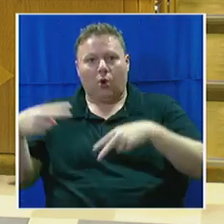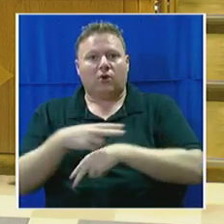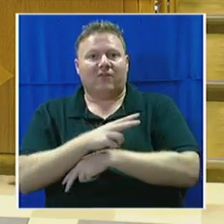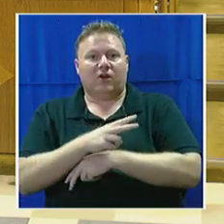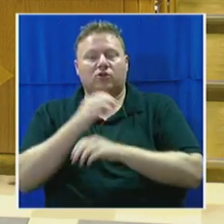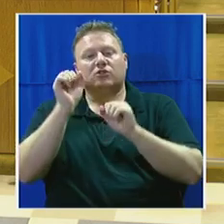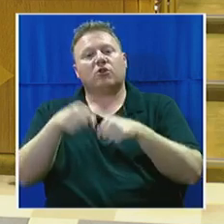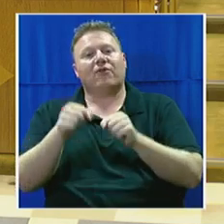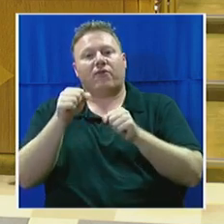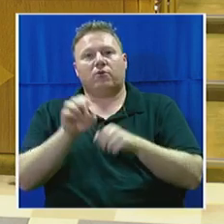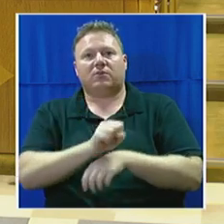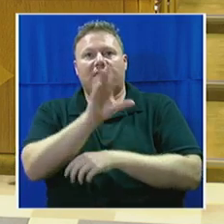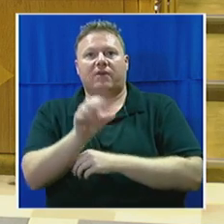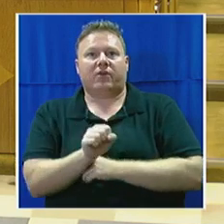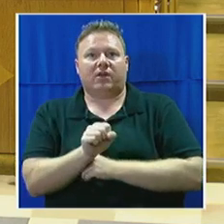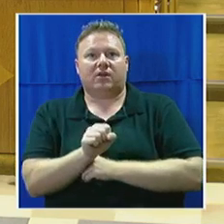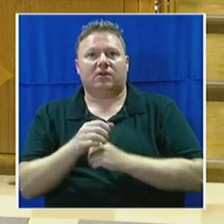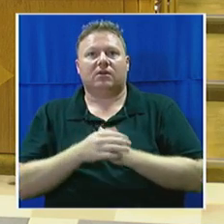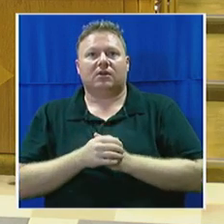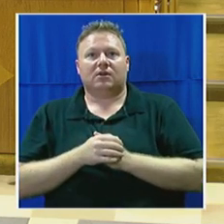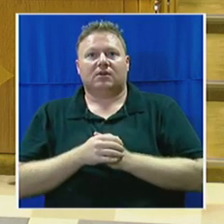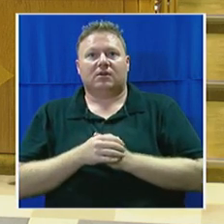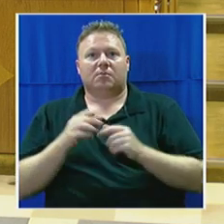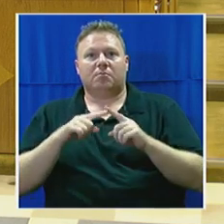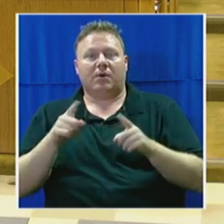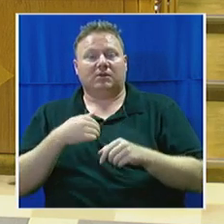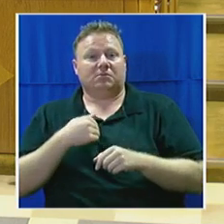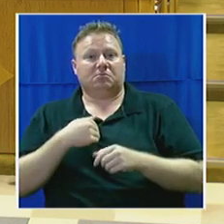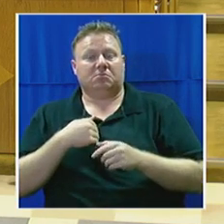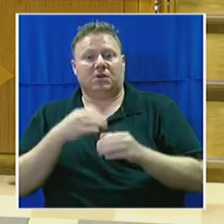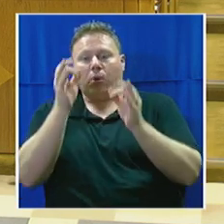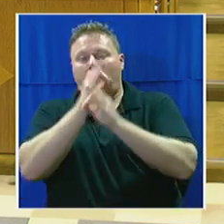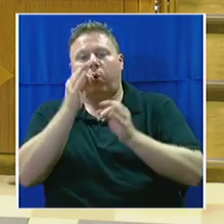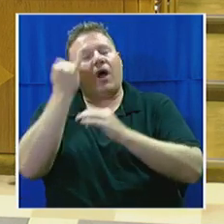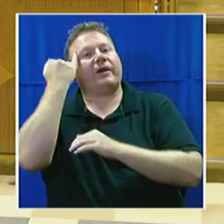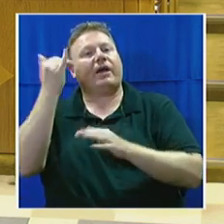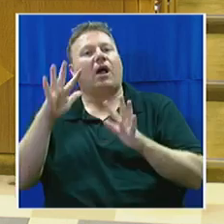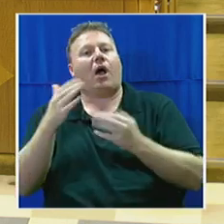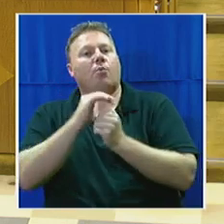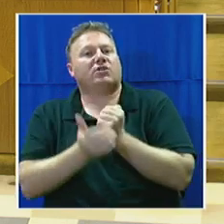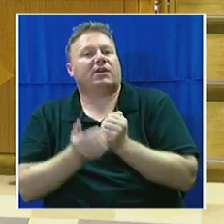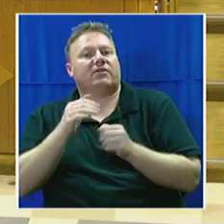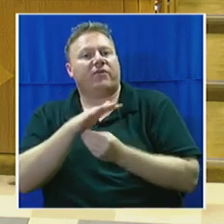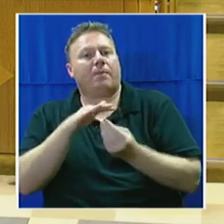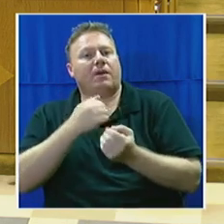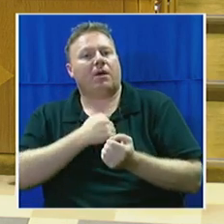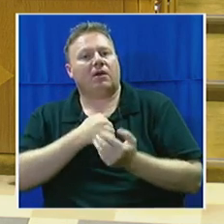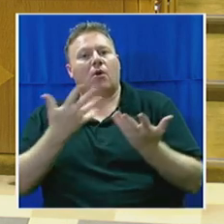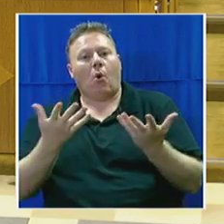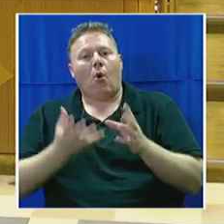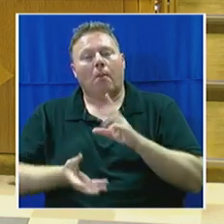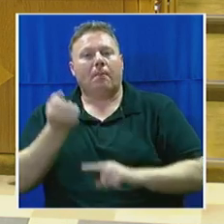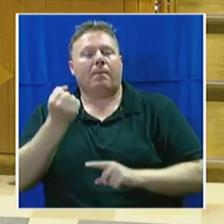confirmed in South Africa. Yet I have very little idea how to protect my family from it or what to do if any of us were to